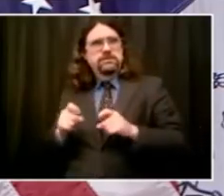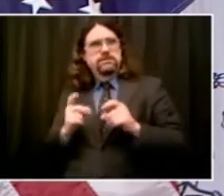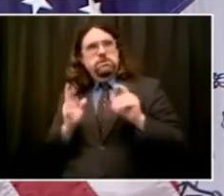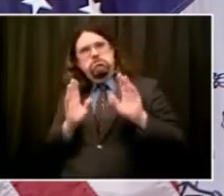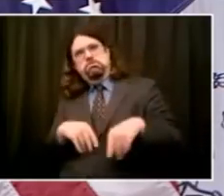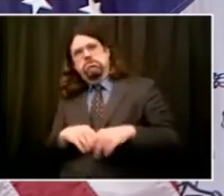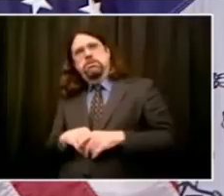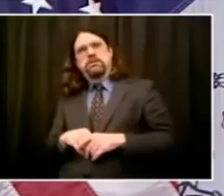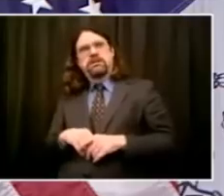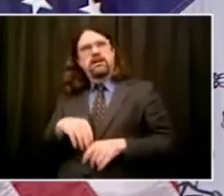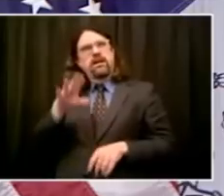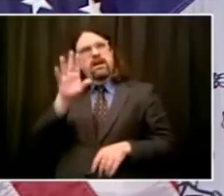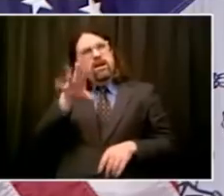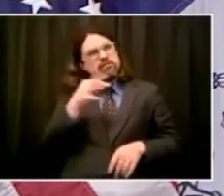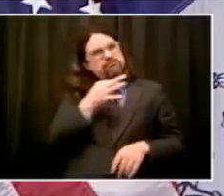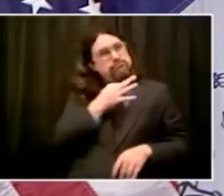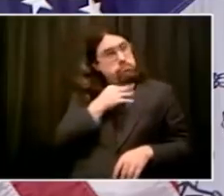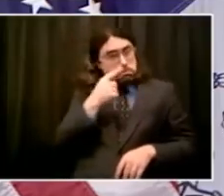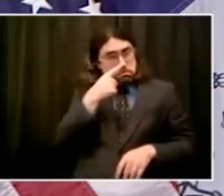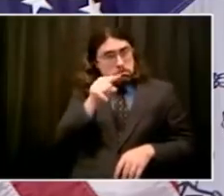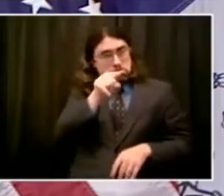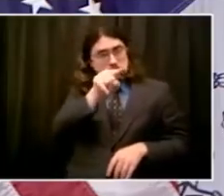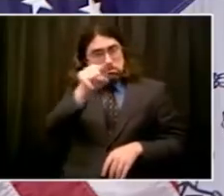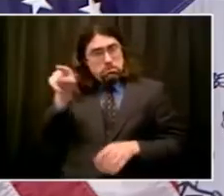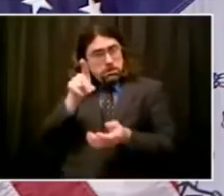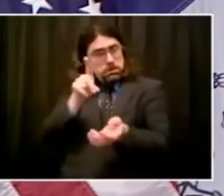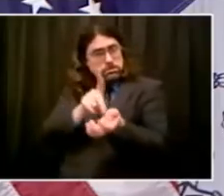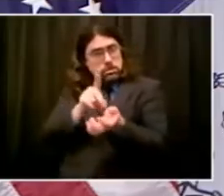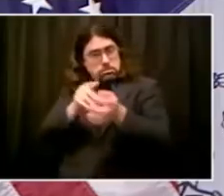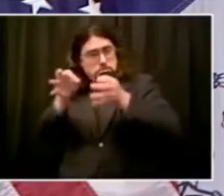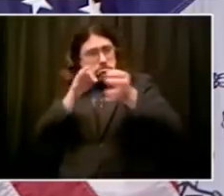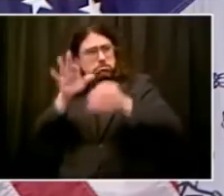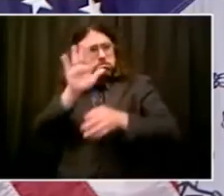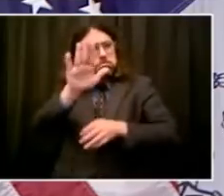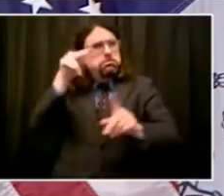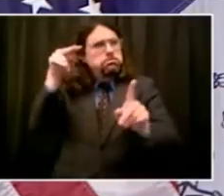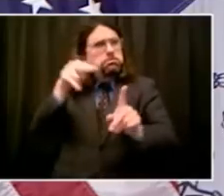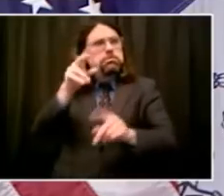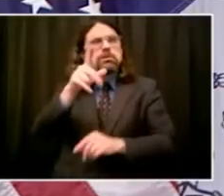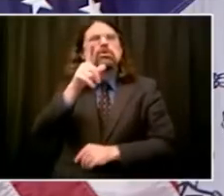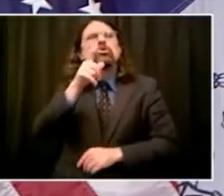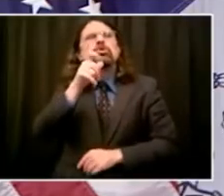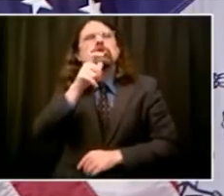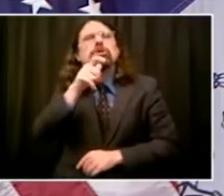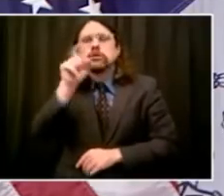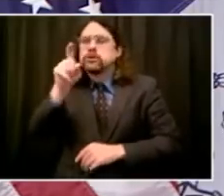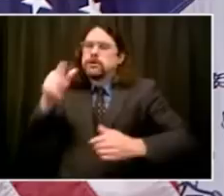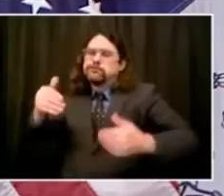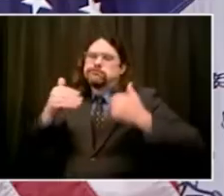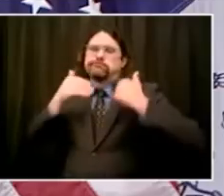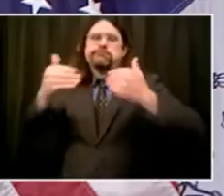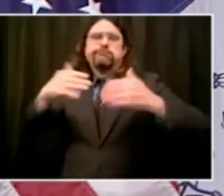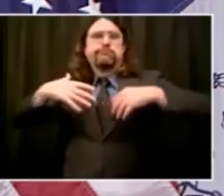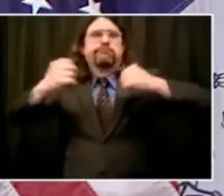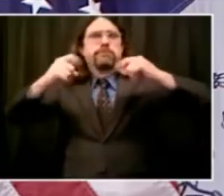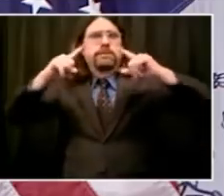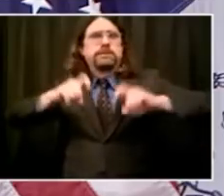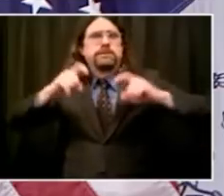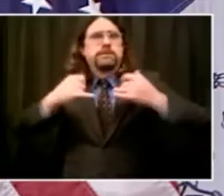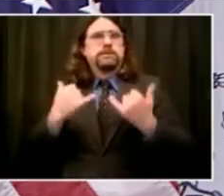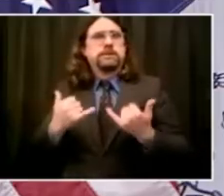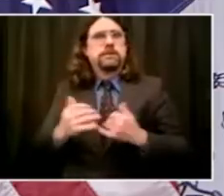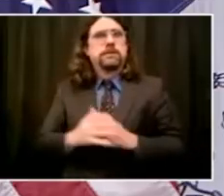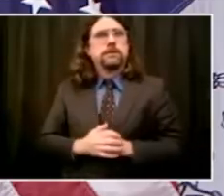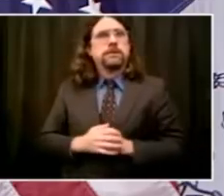might be asymptomatic, be seeking tests? For example, the governor over the weekend made a public show of his own tests. Are the